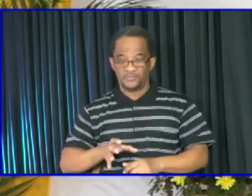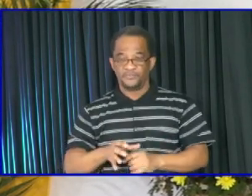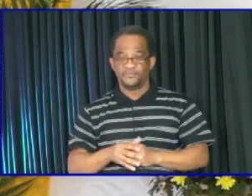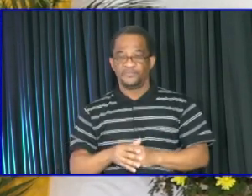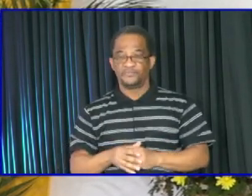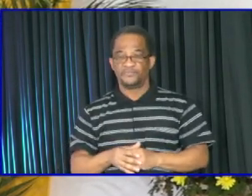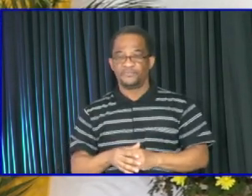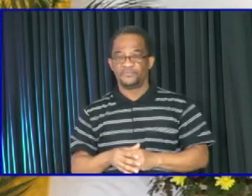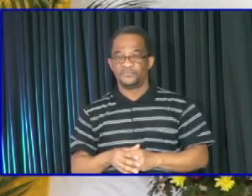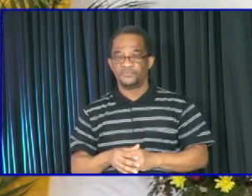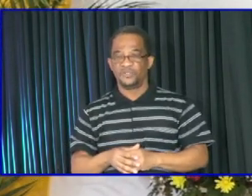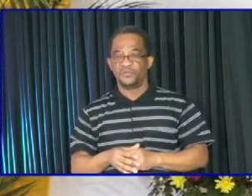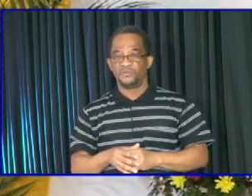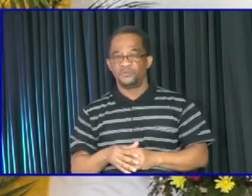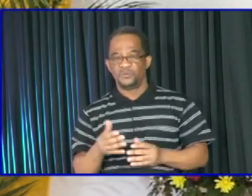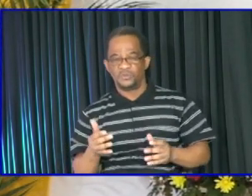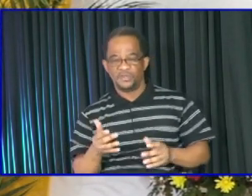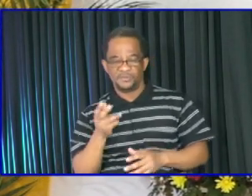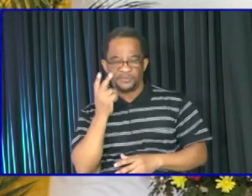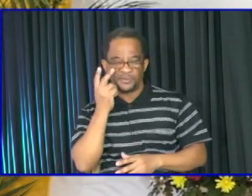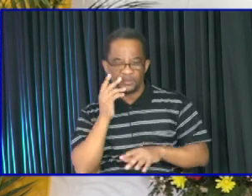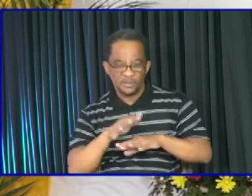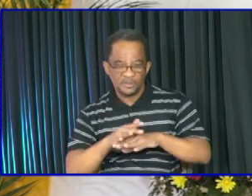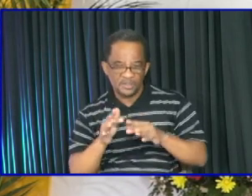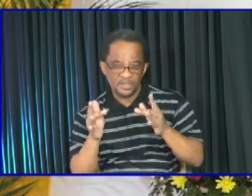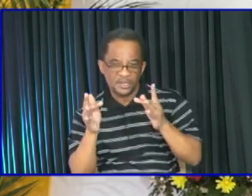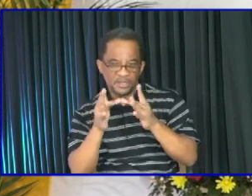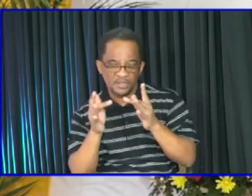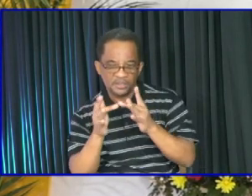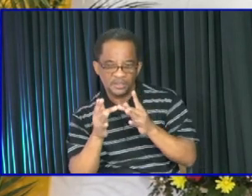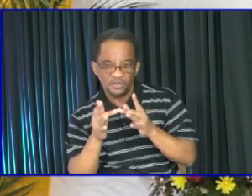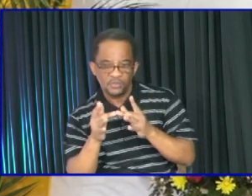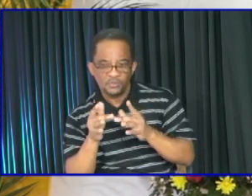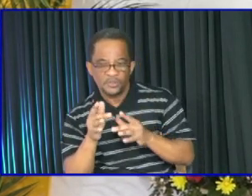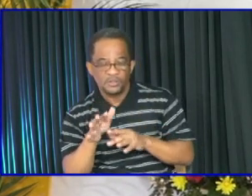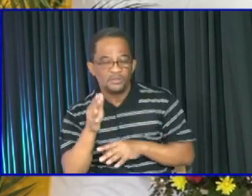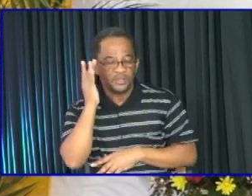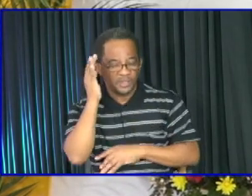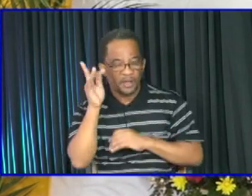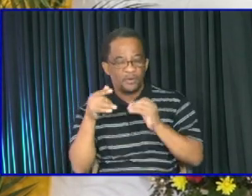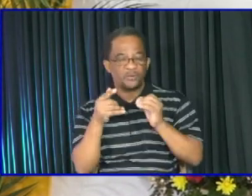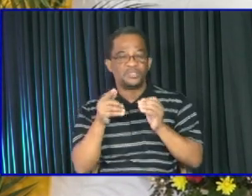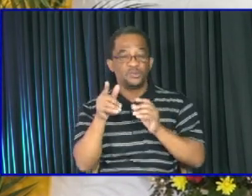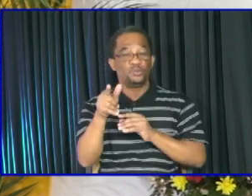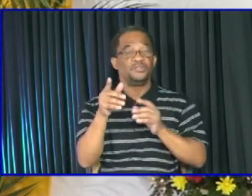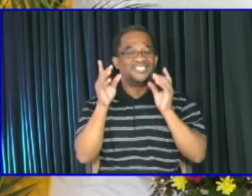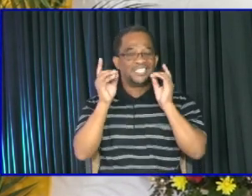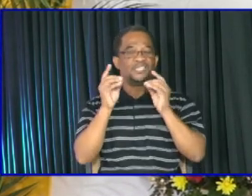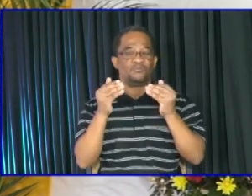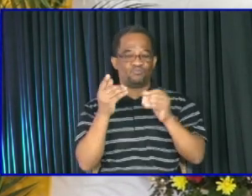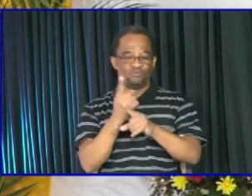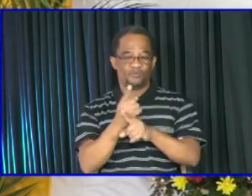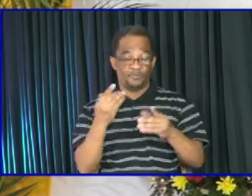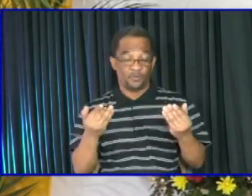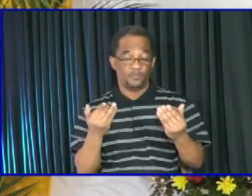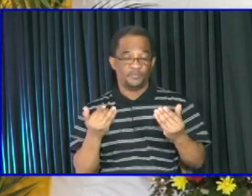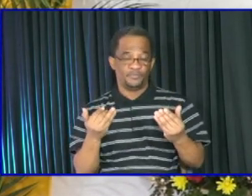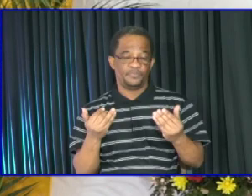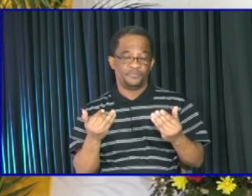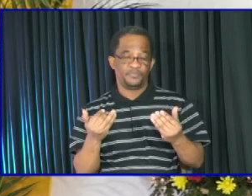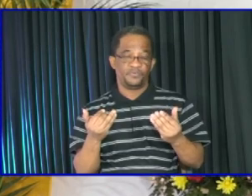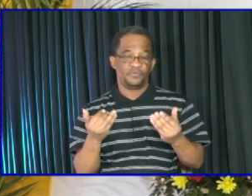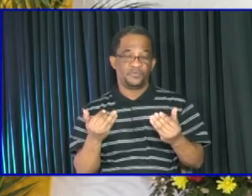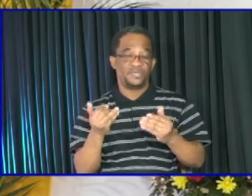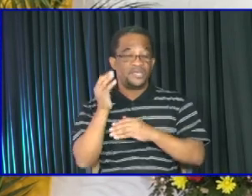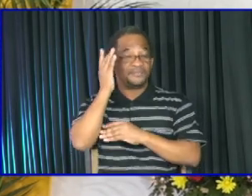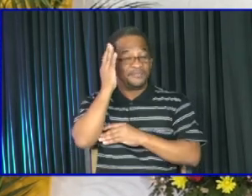You're getting the link. You're deciding right now. You're deciding. You're deciding. You're